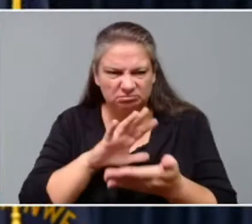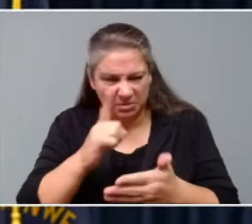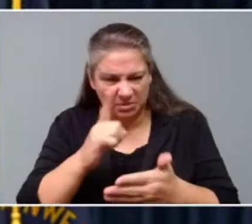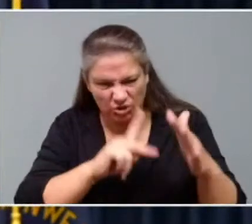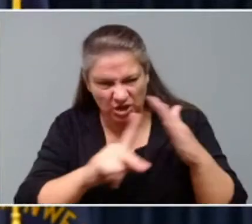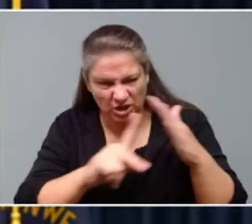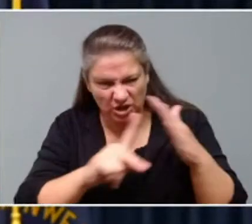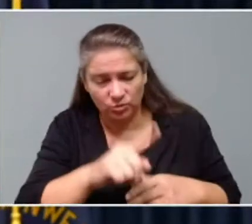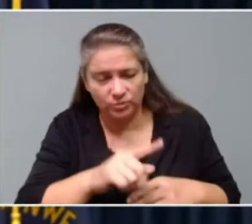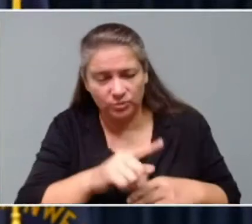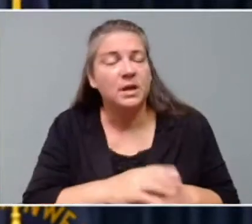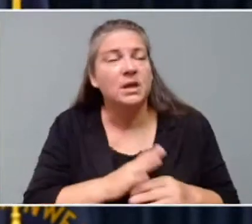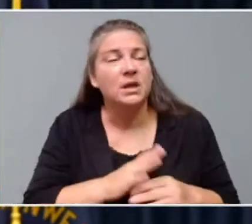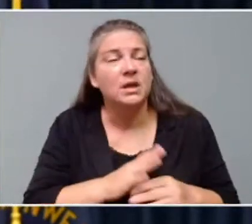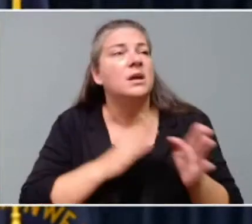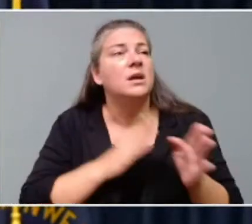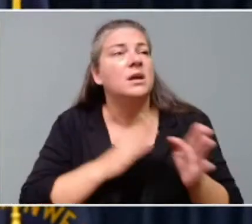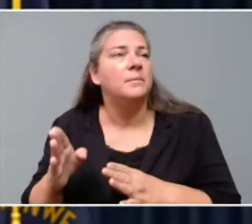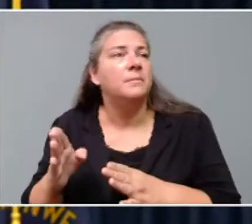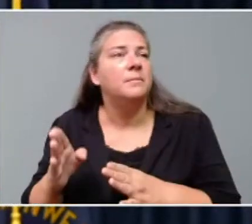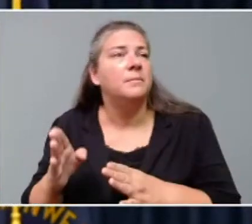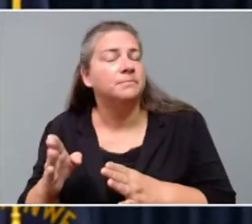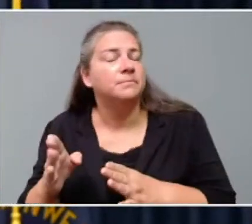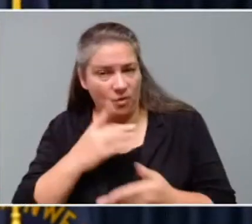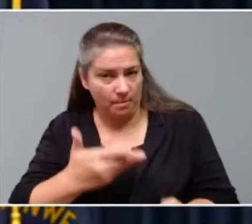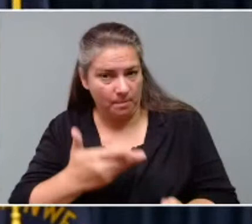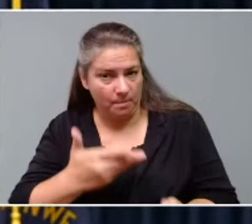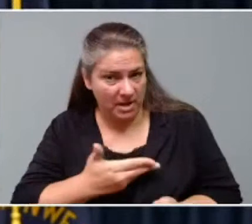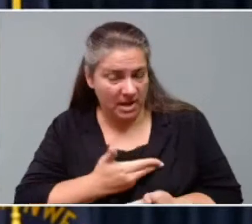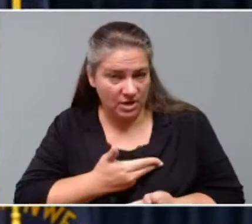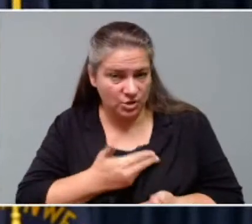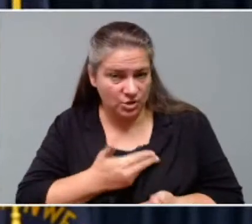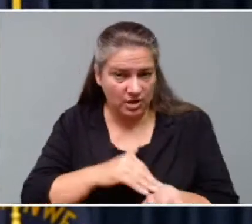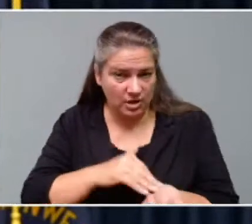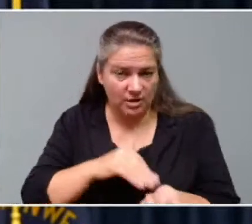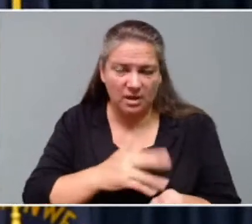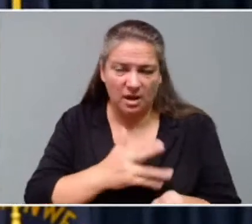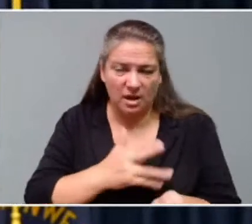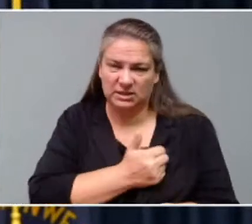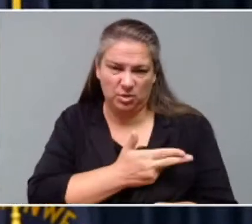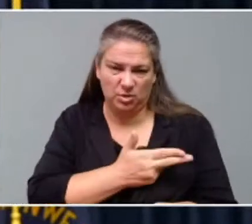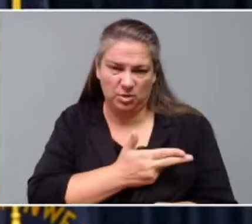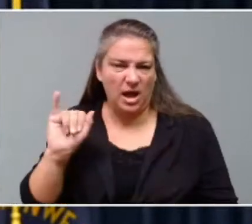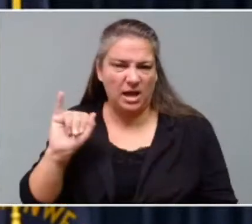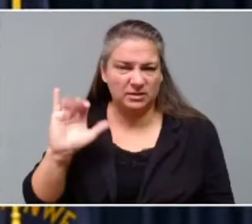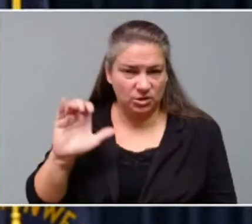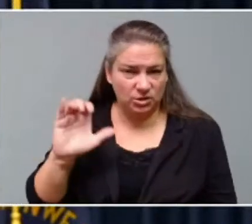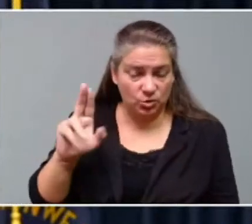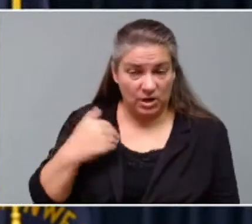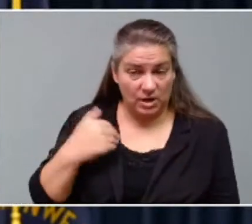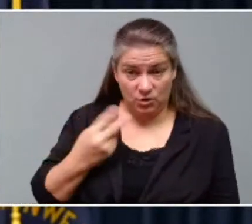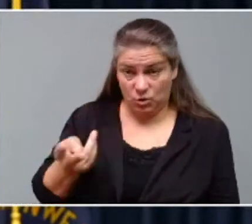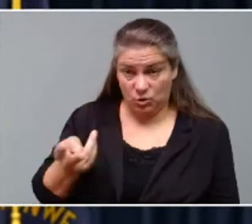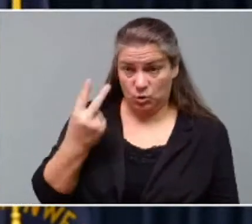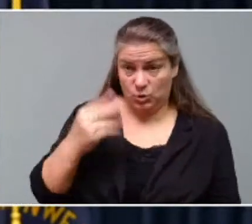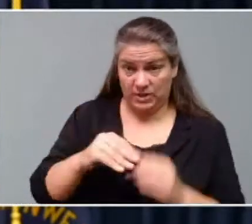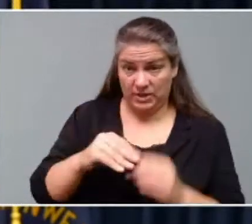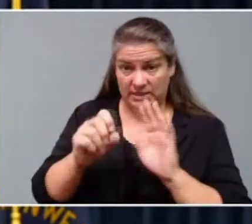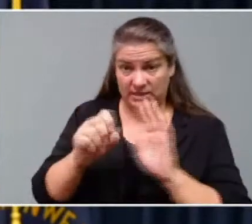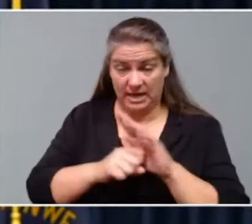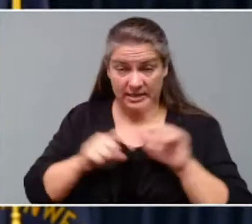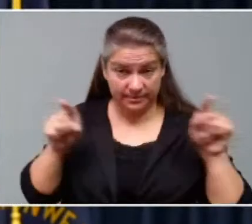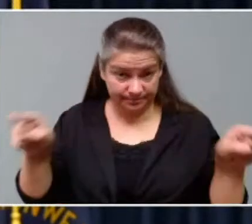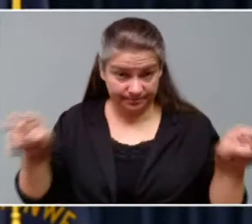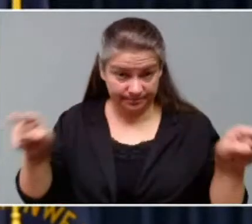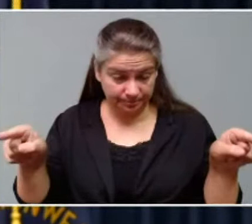far as pediatric ICUs, there are 2 in the state, and this is bounced up and